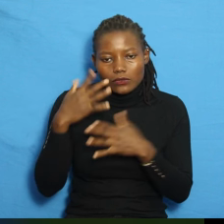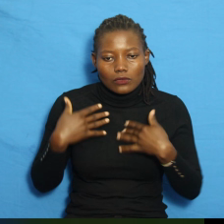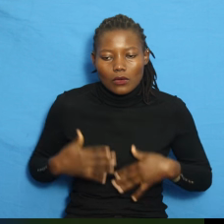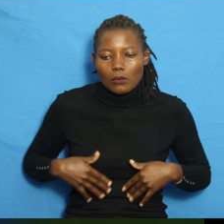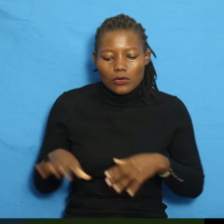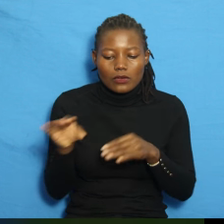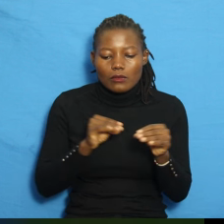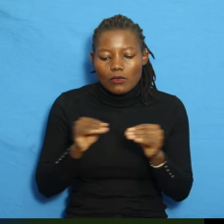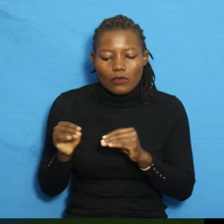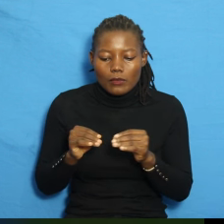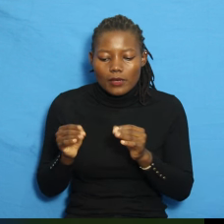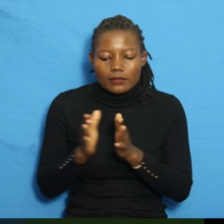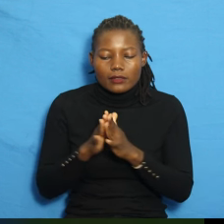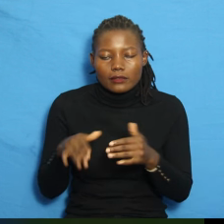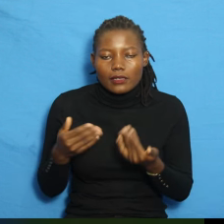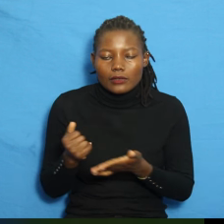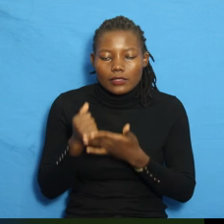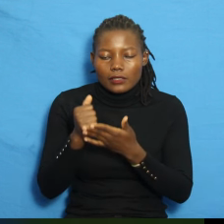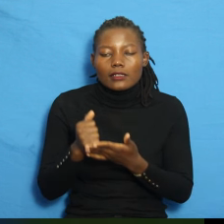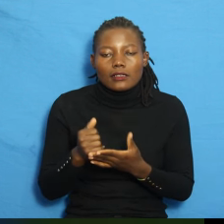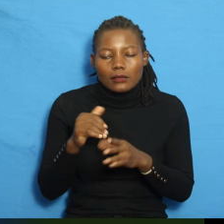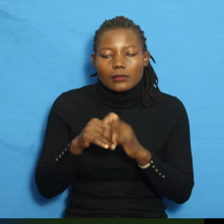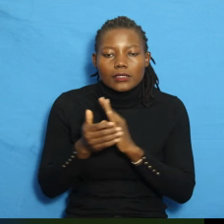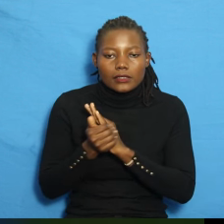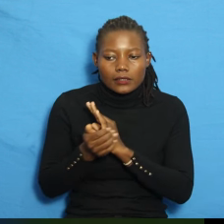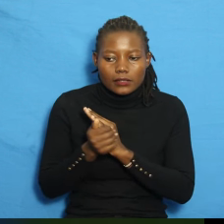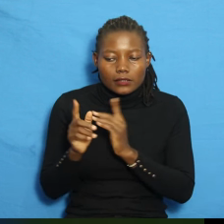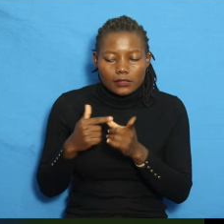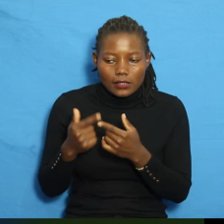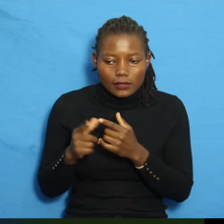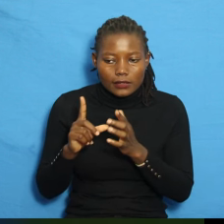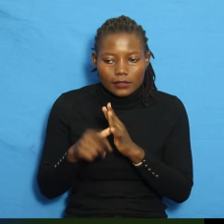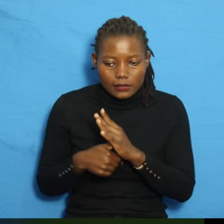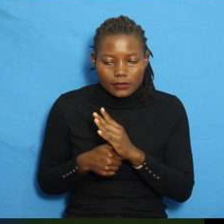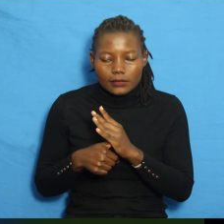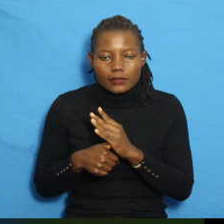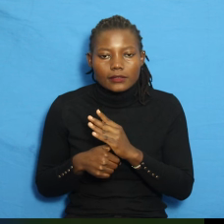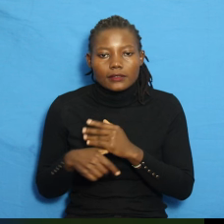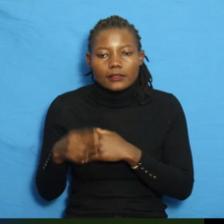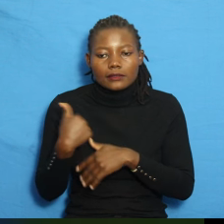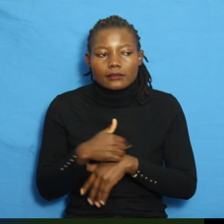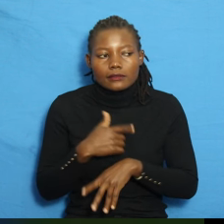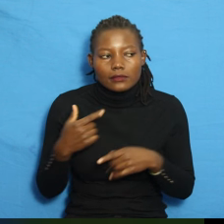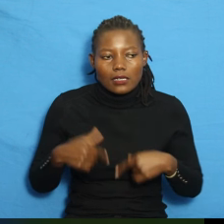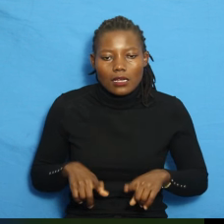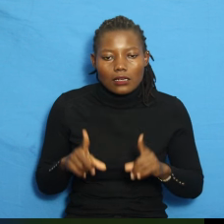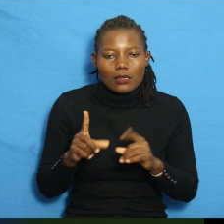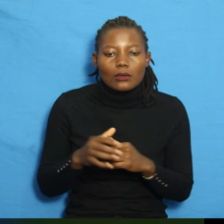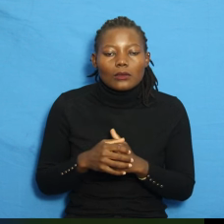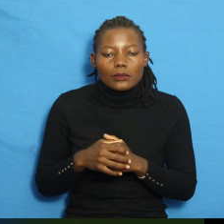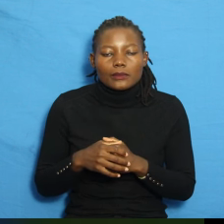they impact on the acquisition of skill. Then this now will be allow